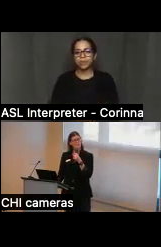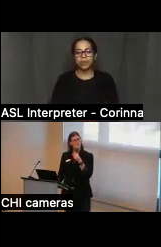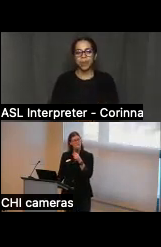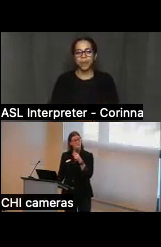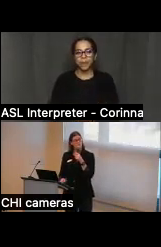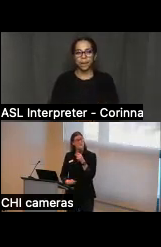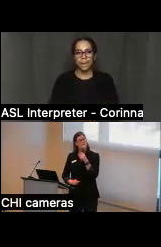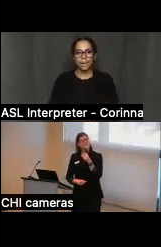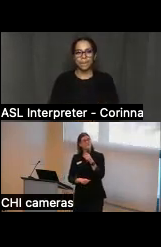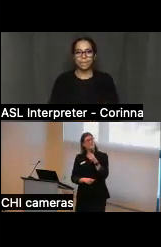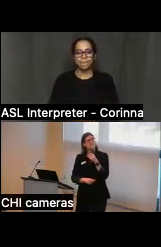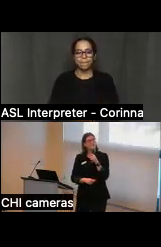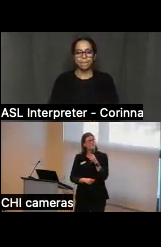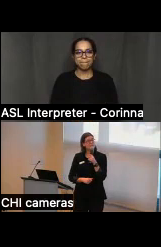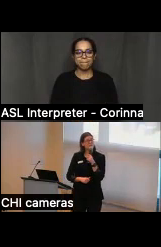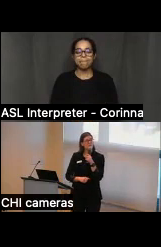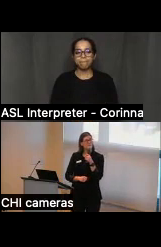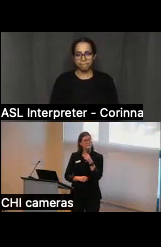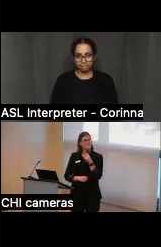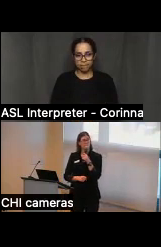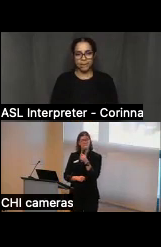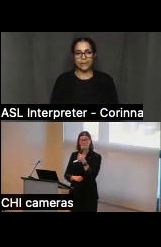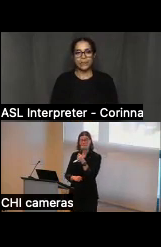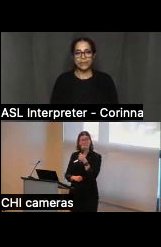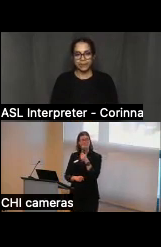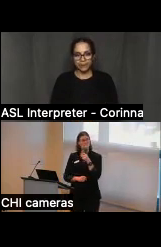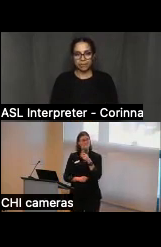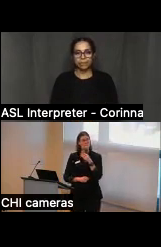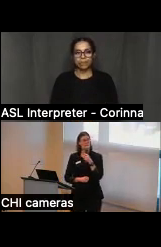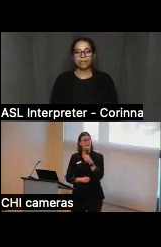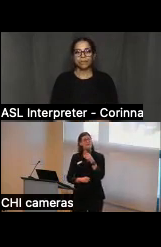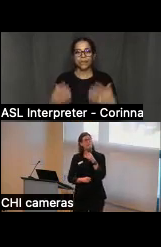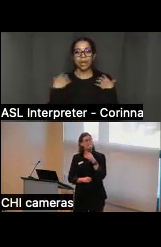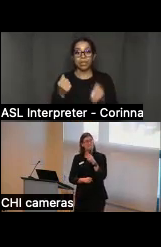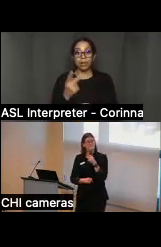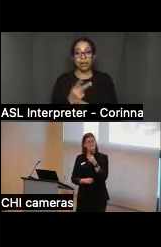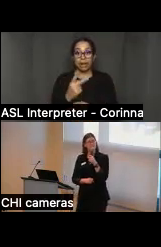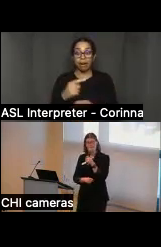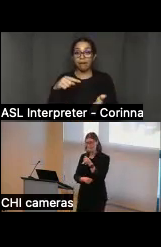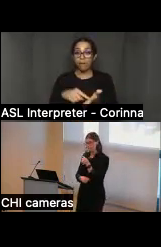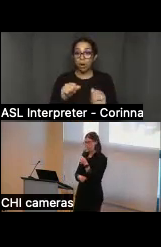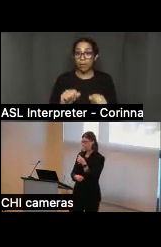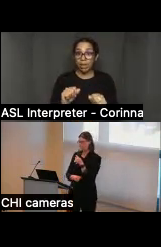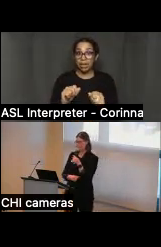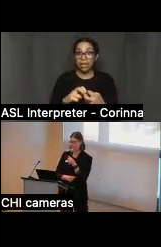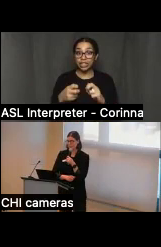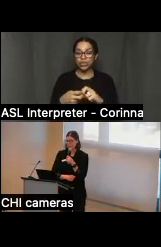So first, we're going to look at this healthcare affordability issue by insurance coverage